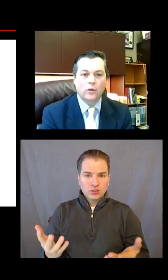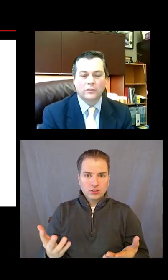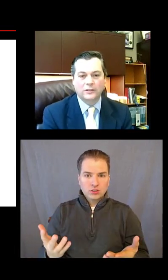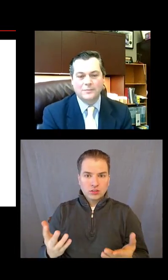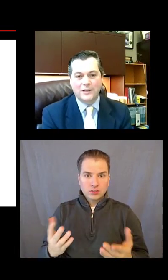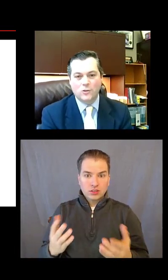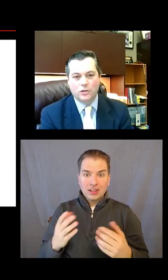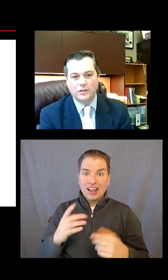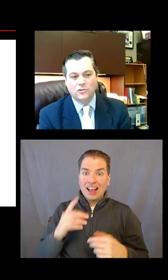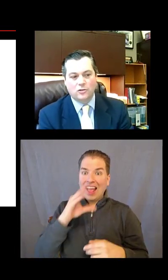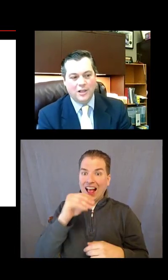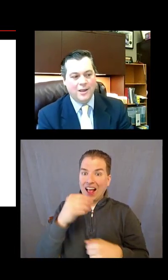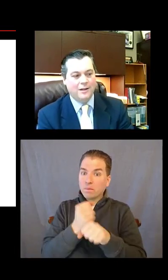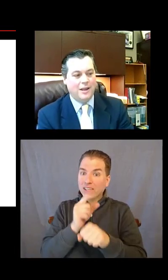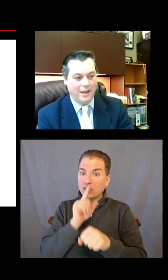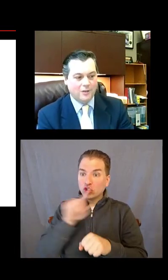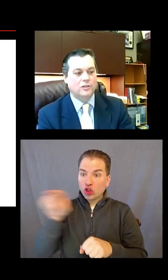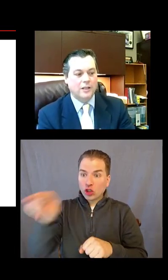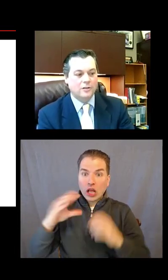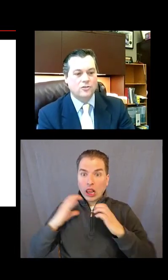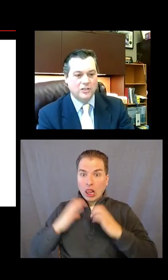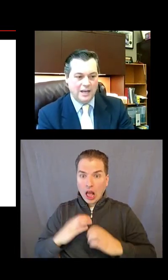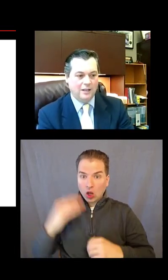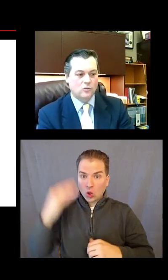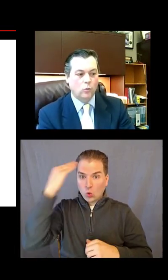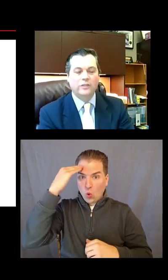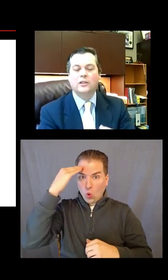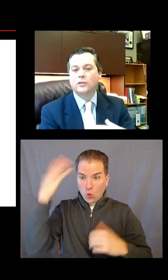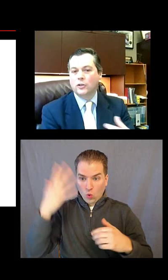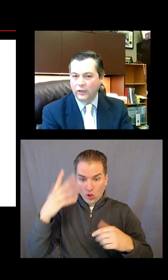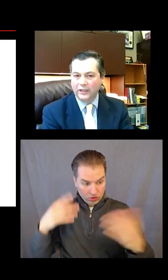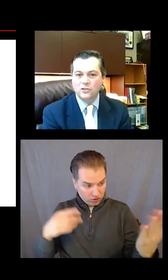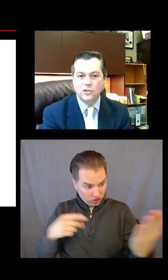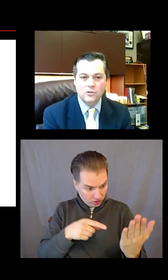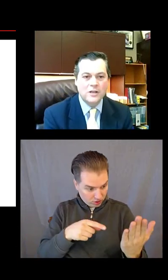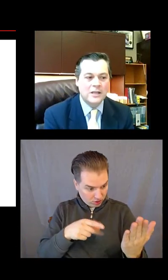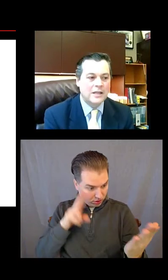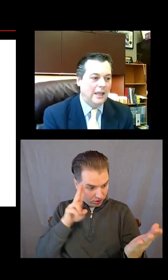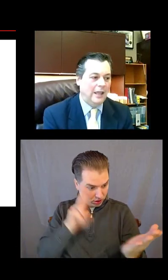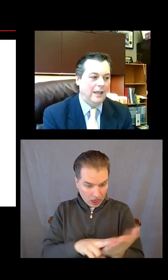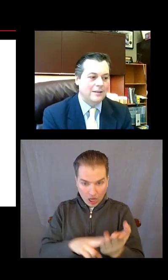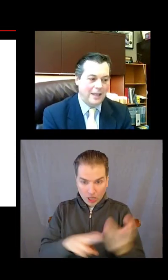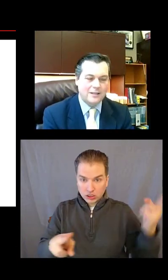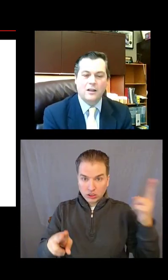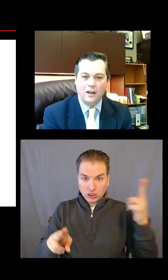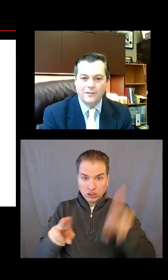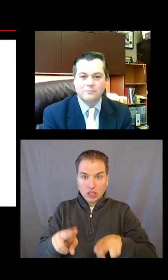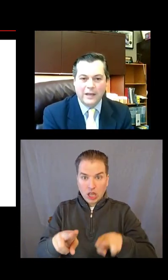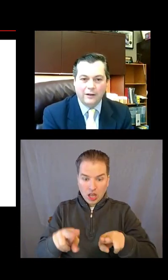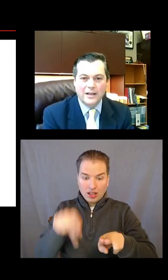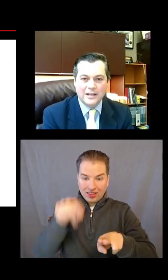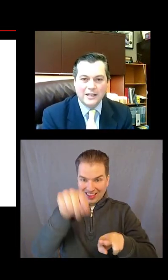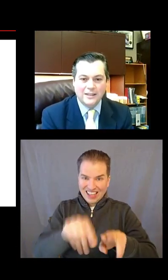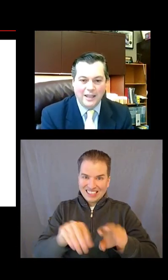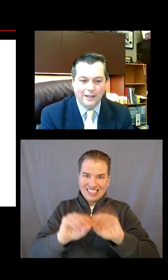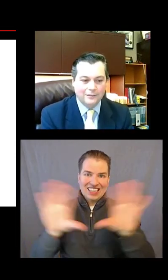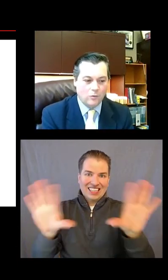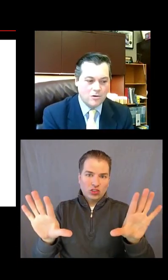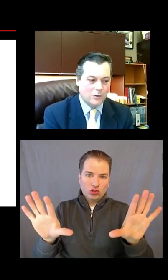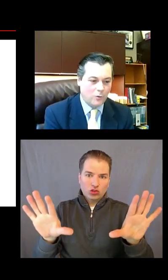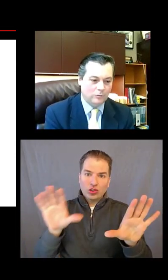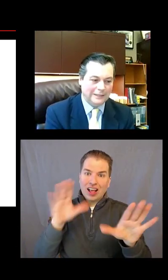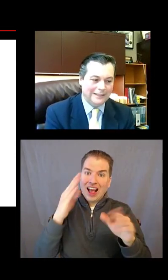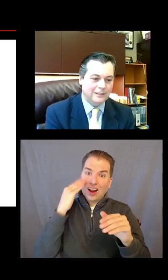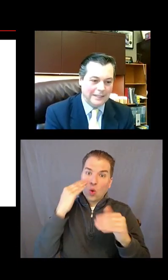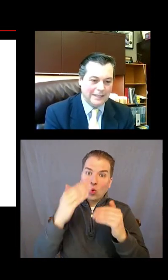it is important to make sure that your client actually understands what they're agreeing to, and that's often buried in that